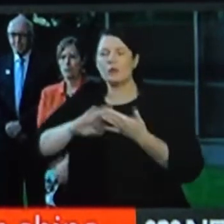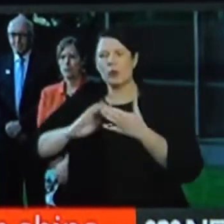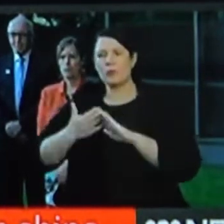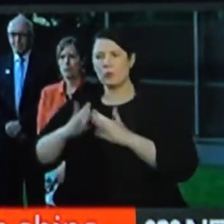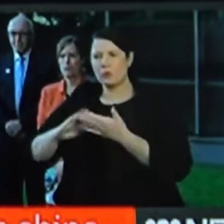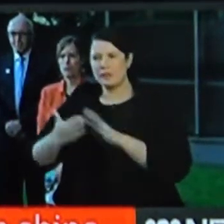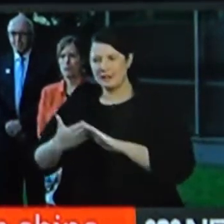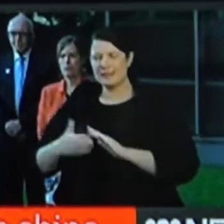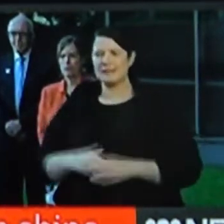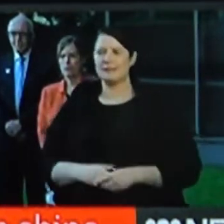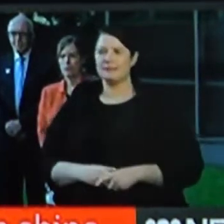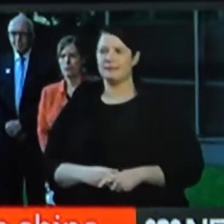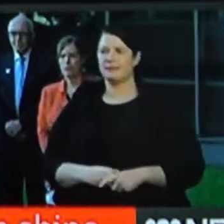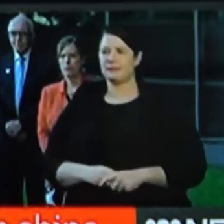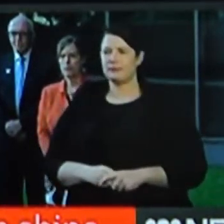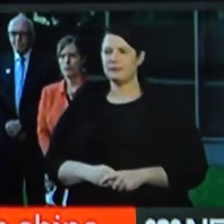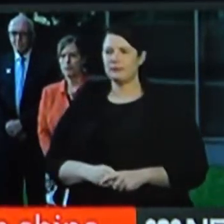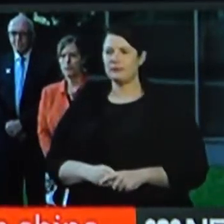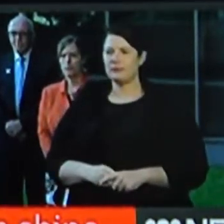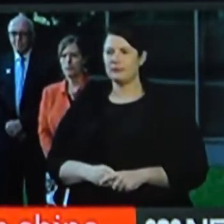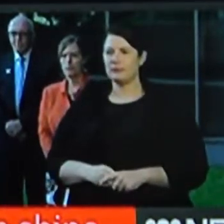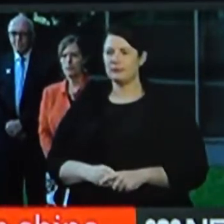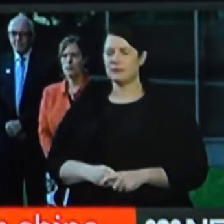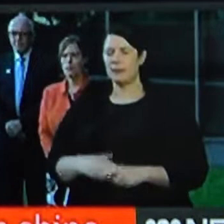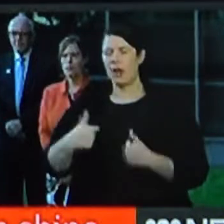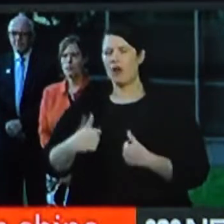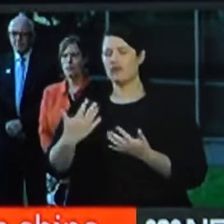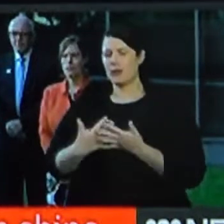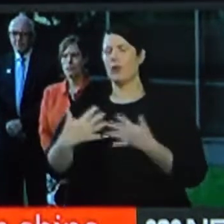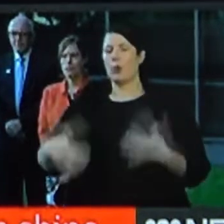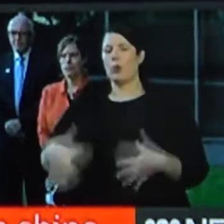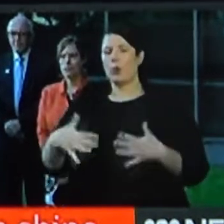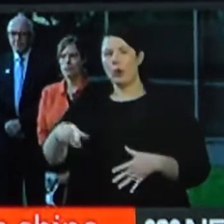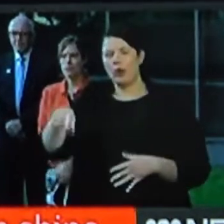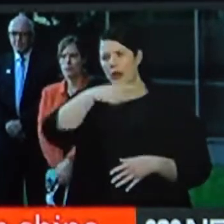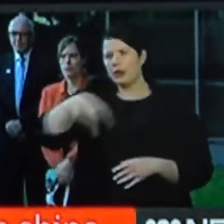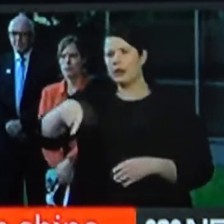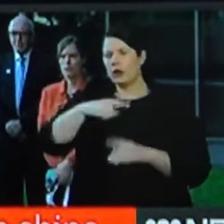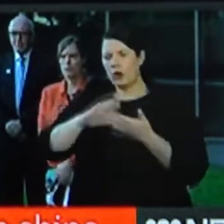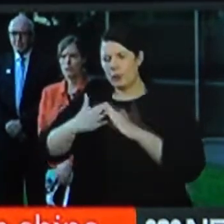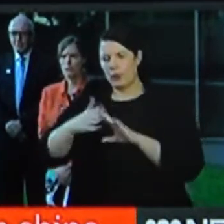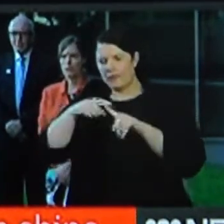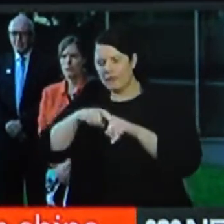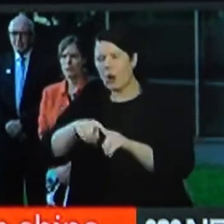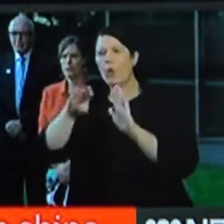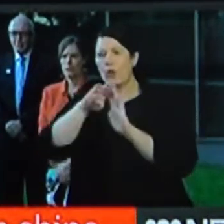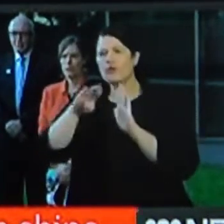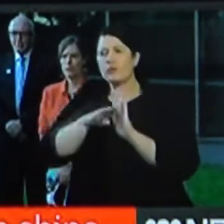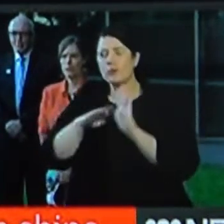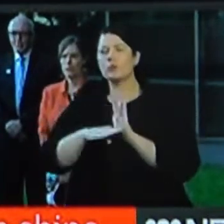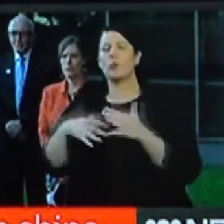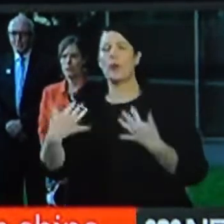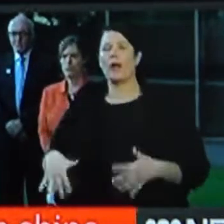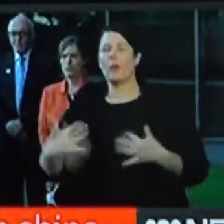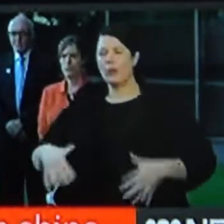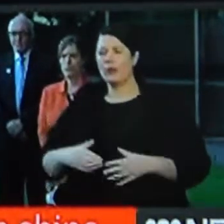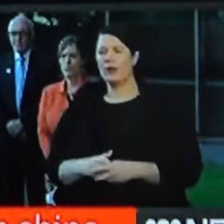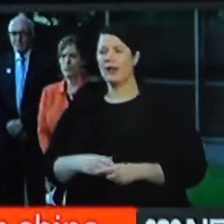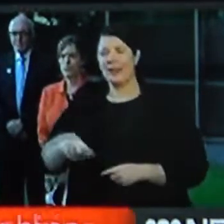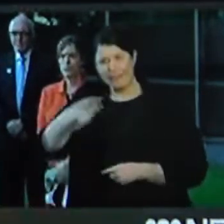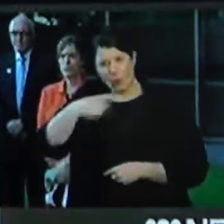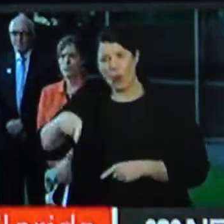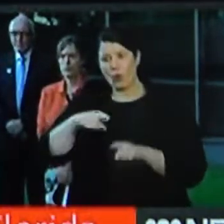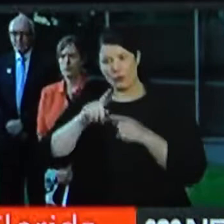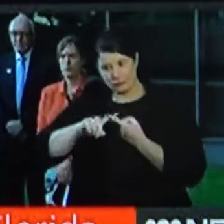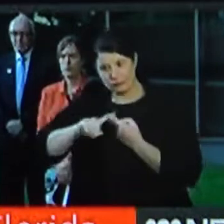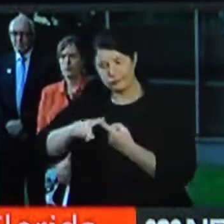very positively overwhelmed with the support the community's shown for the extra restrictions, and I'm confident that if all of us do the right thing,